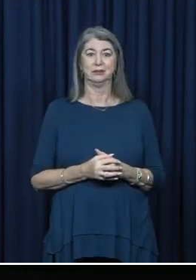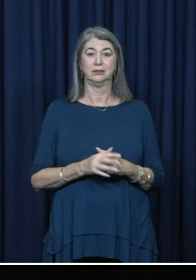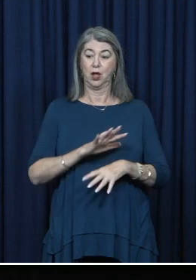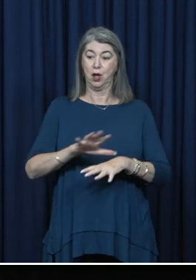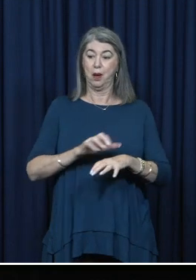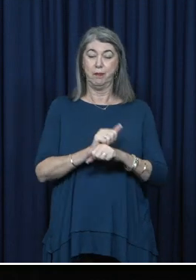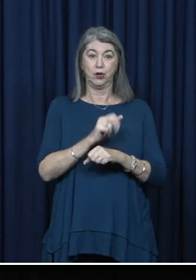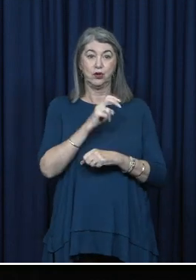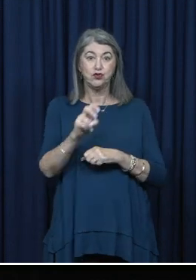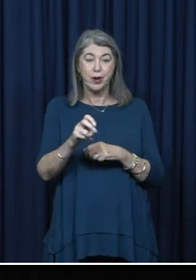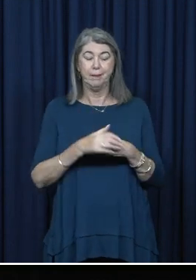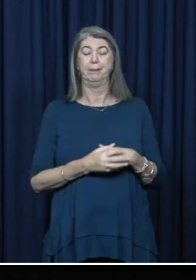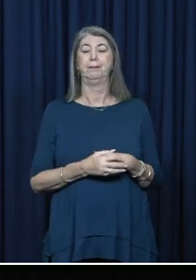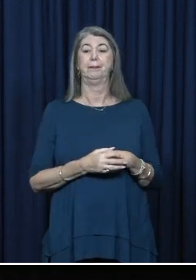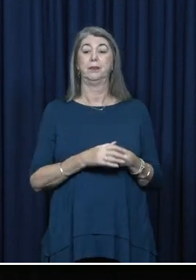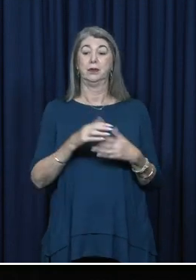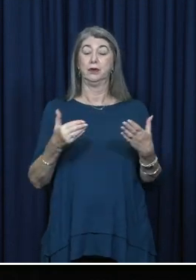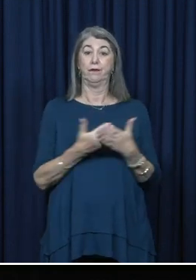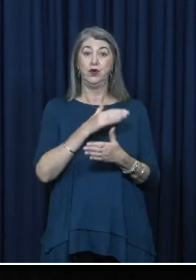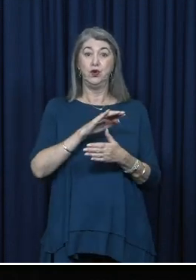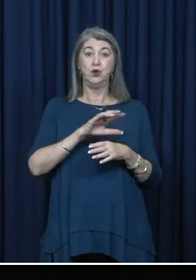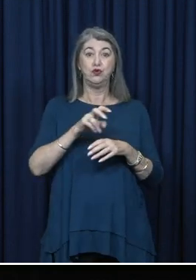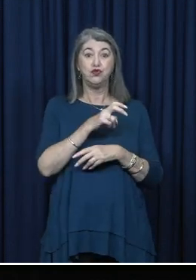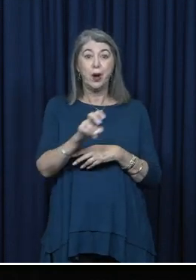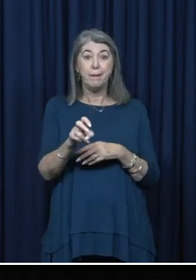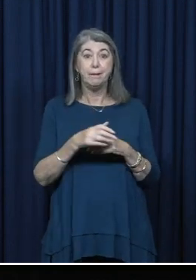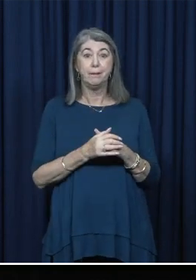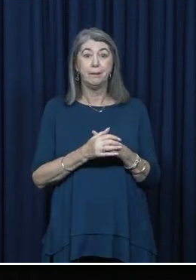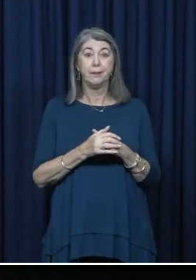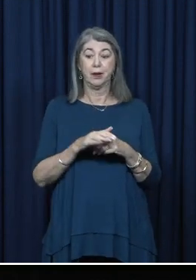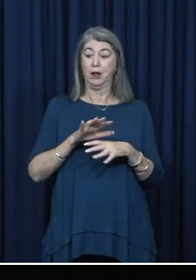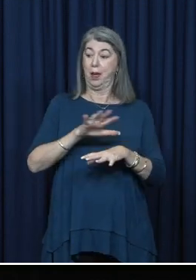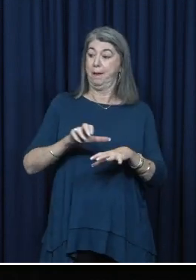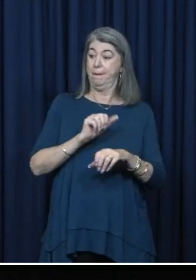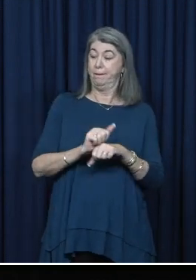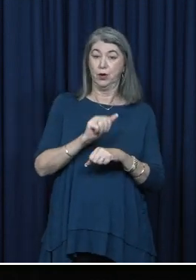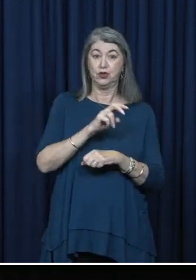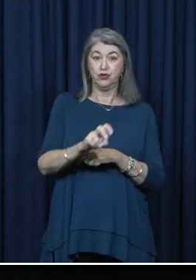trip. To book a new trip, click Book Trip.